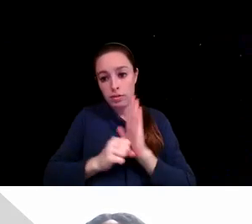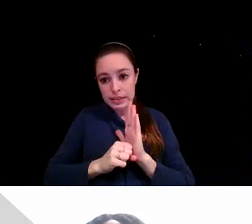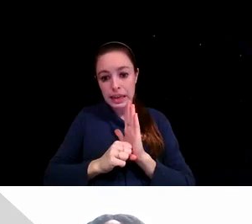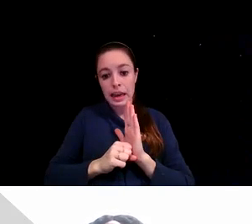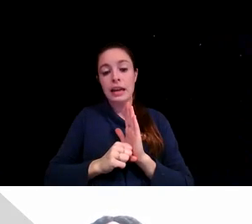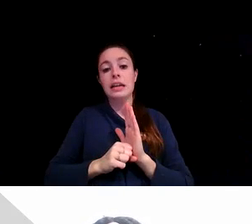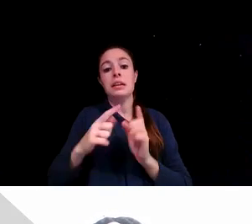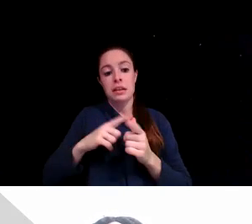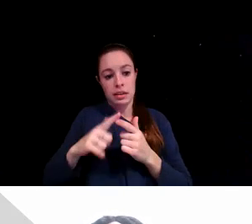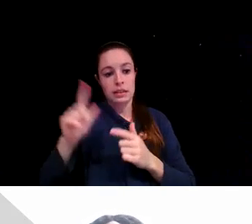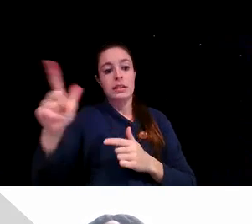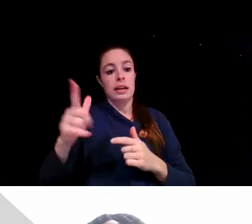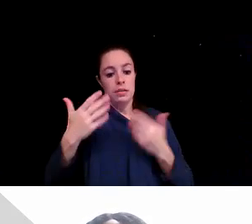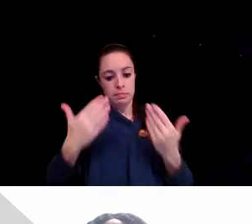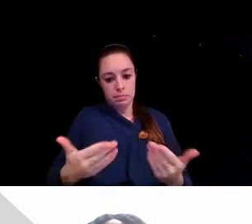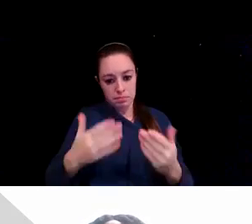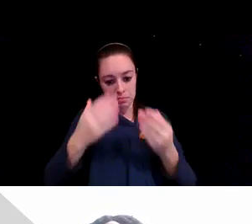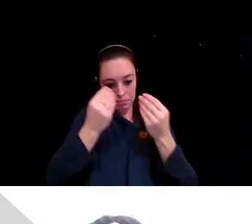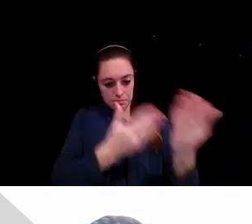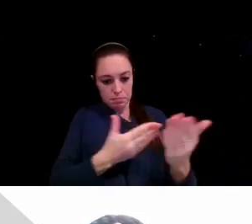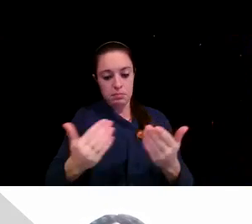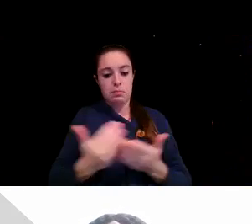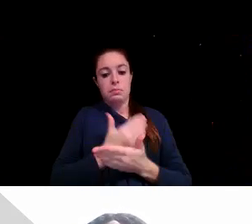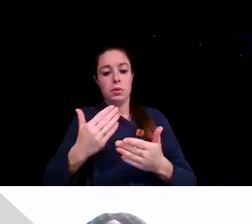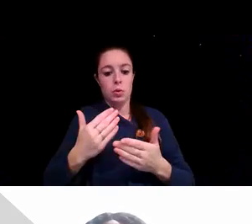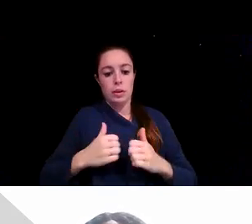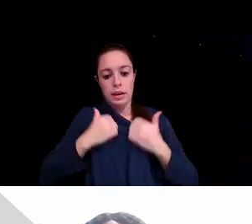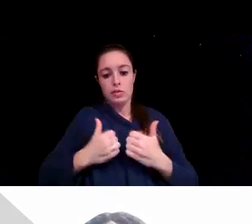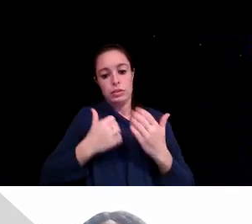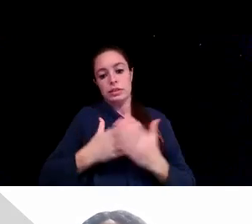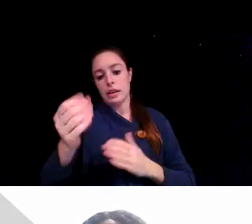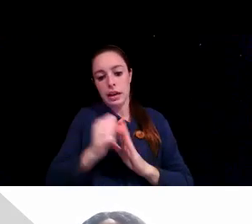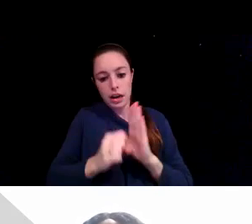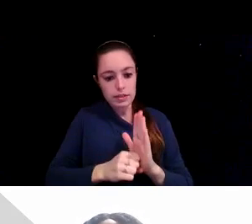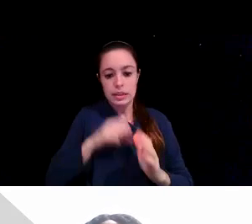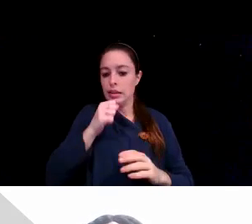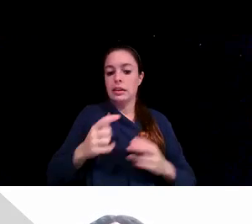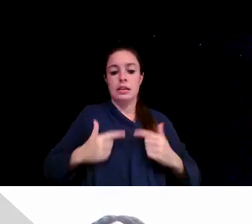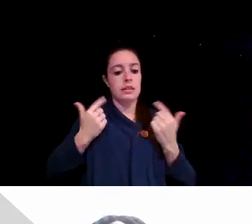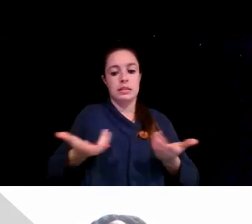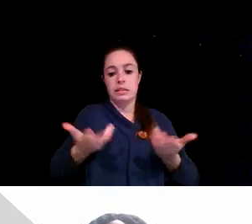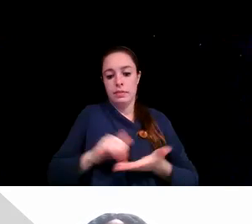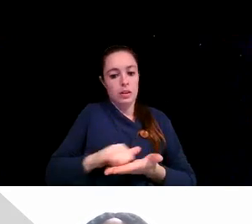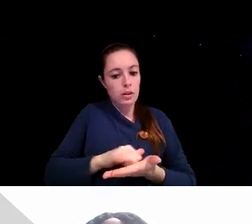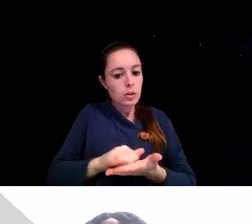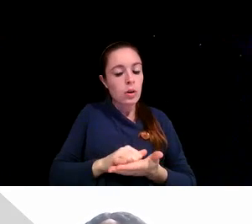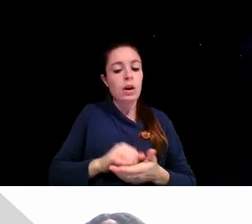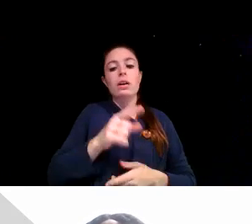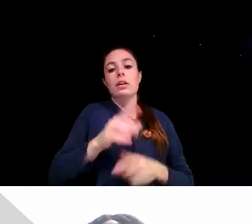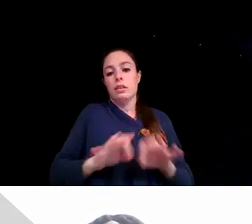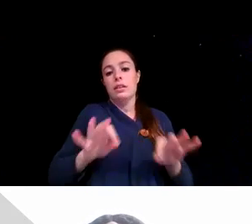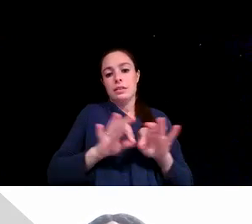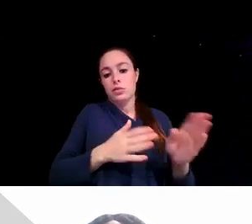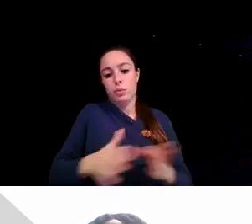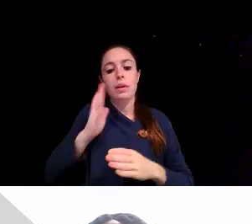address, or the system found that you are no longer resident in New York State, your essential plan coverage could also